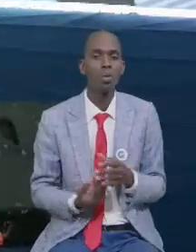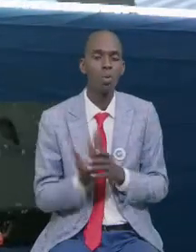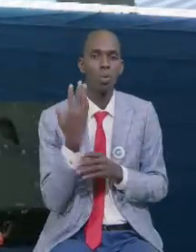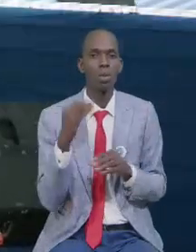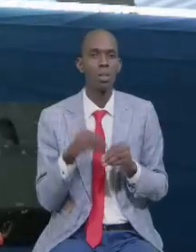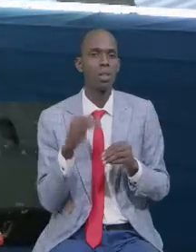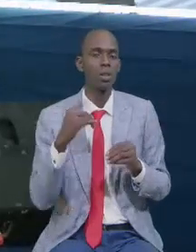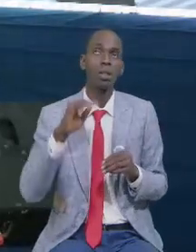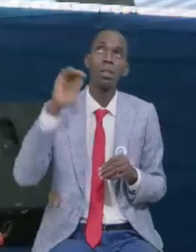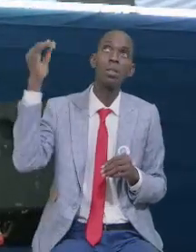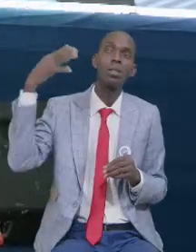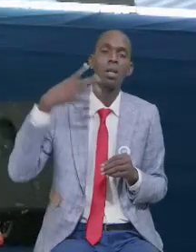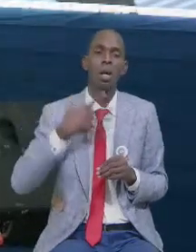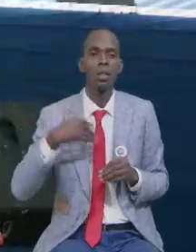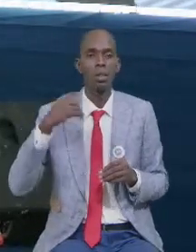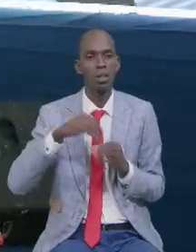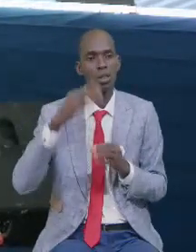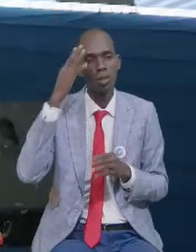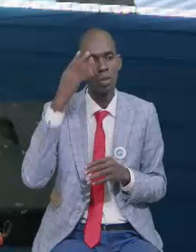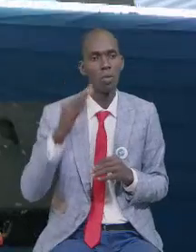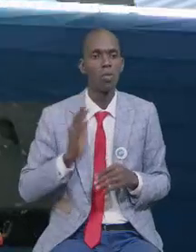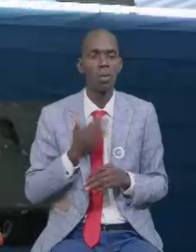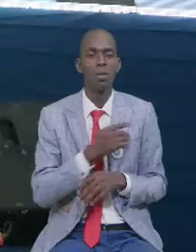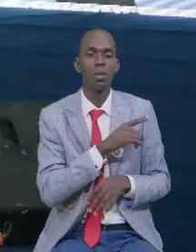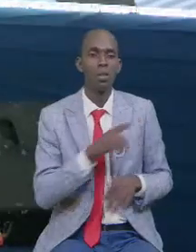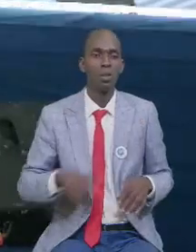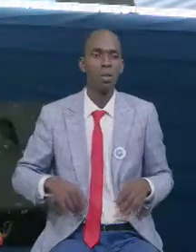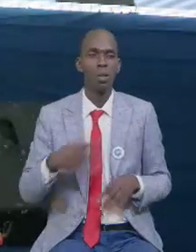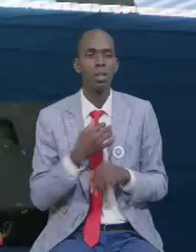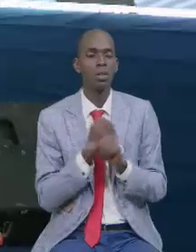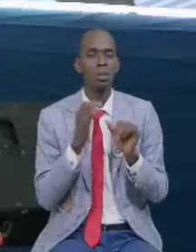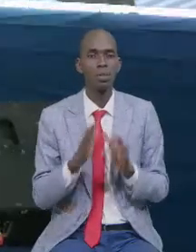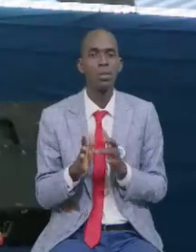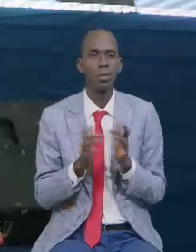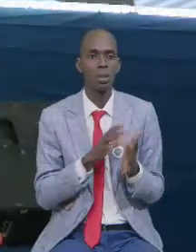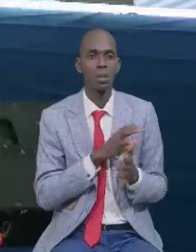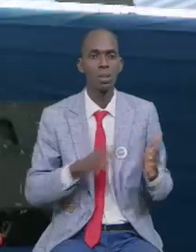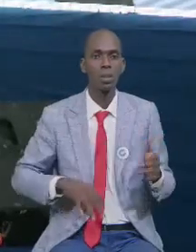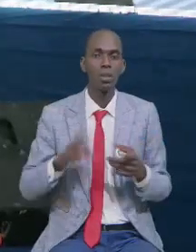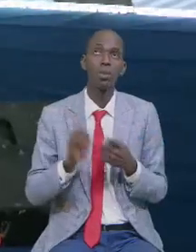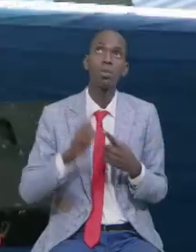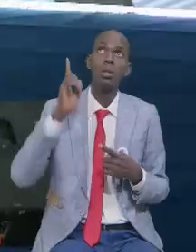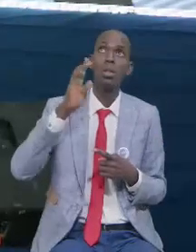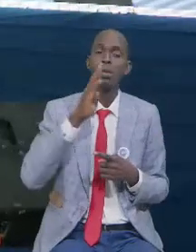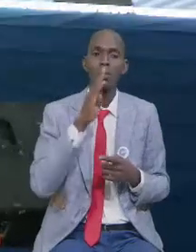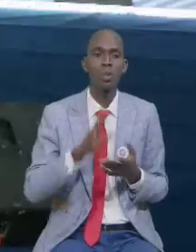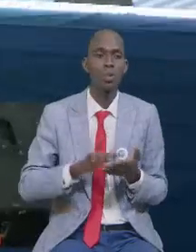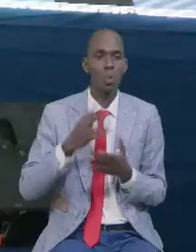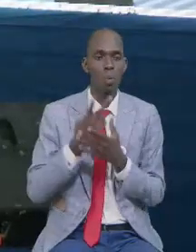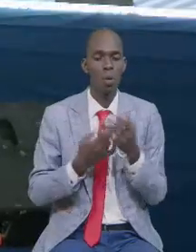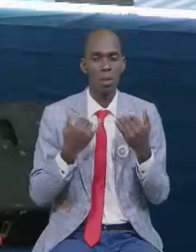knowledge of our Lord and Savior Jesus Christ. To him be glory both now